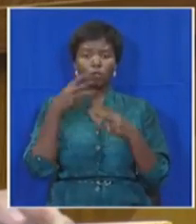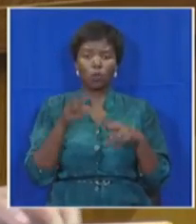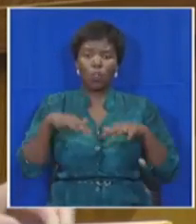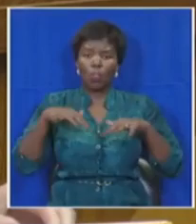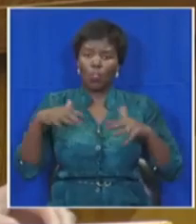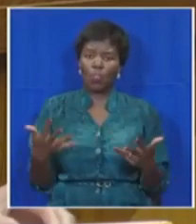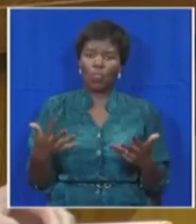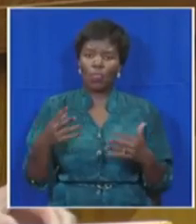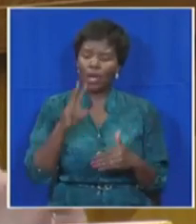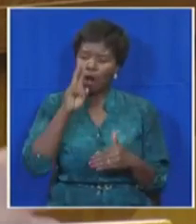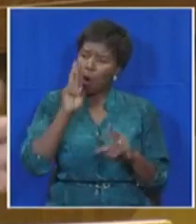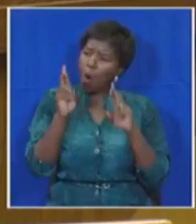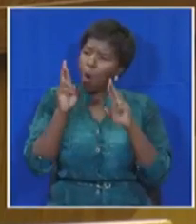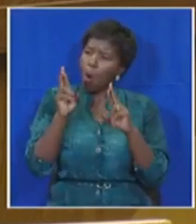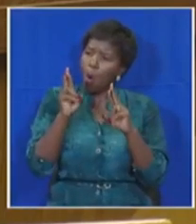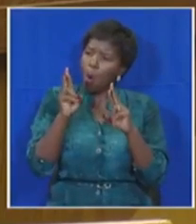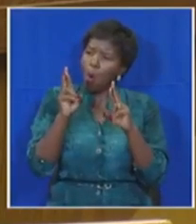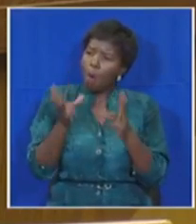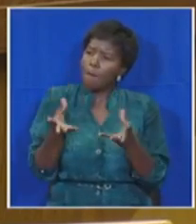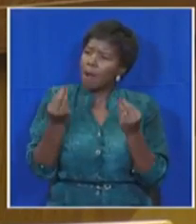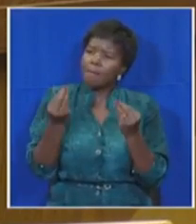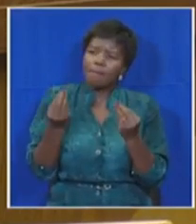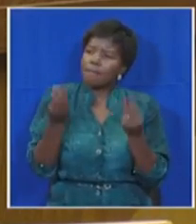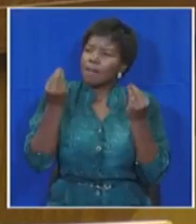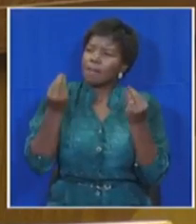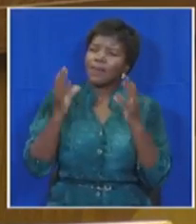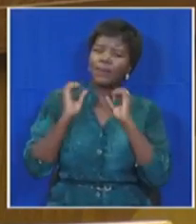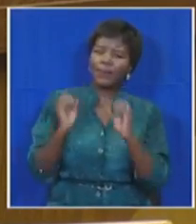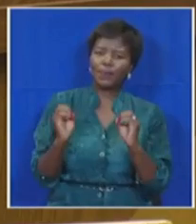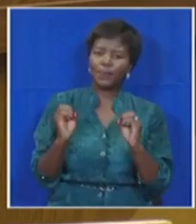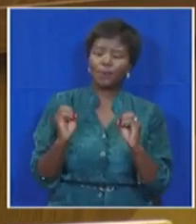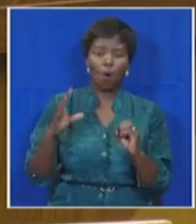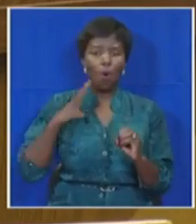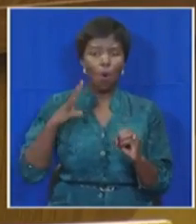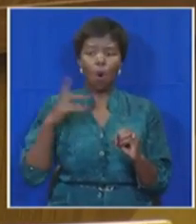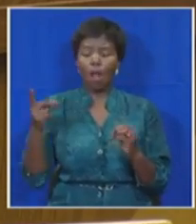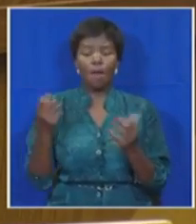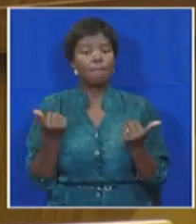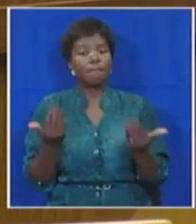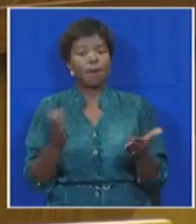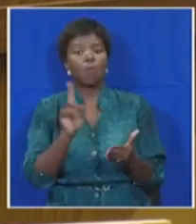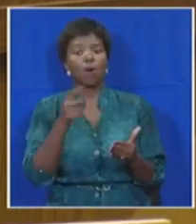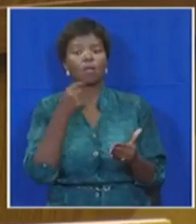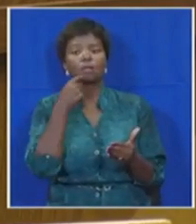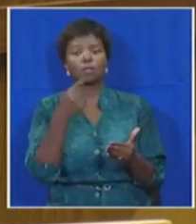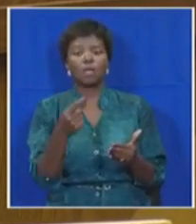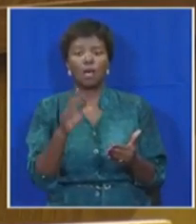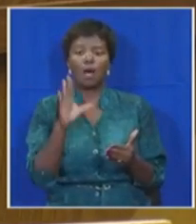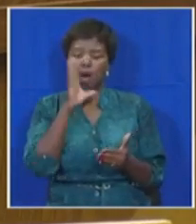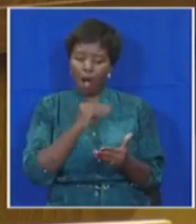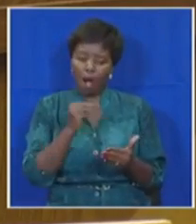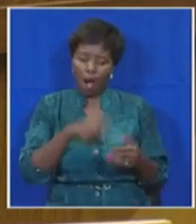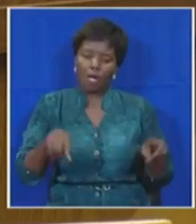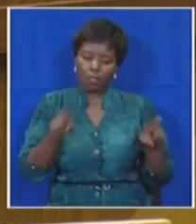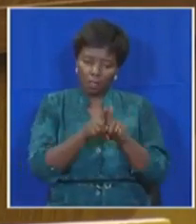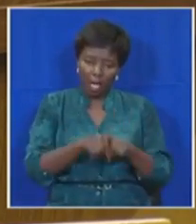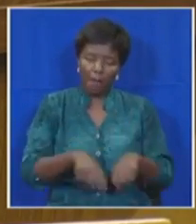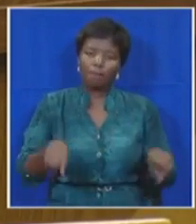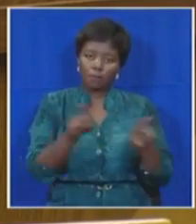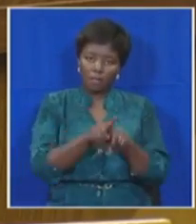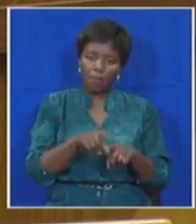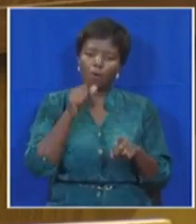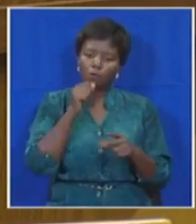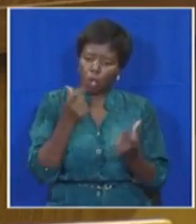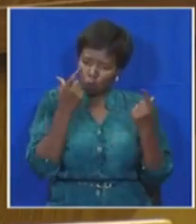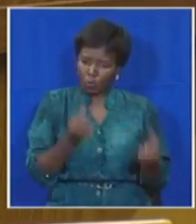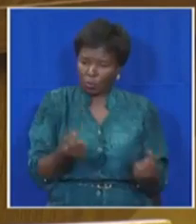for a glimmer of hope that things will get better. All they were served up was a dish of more high rhetoric, more empty promises,